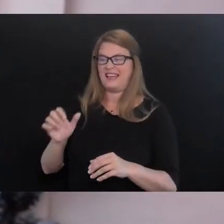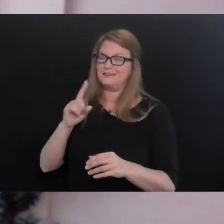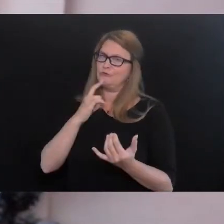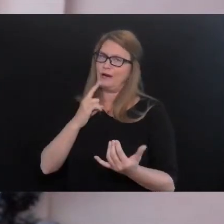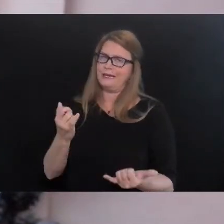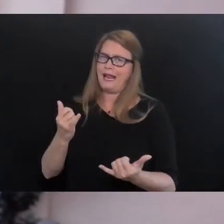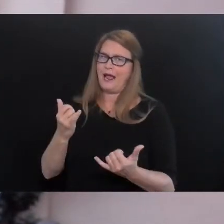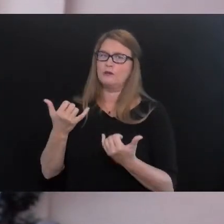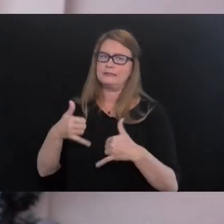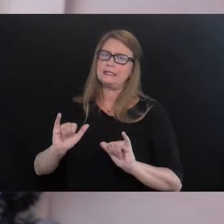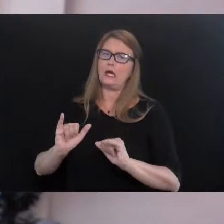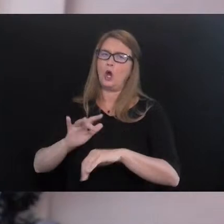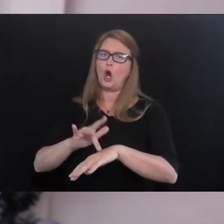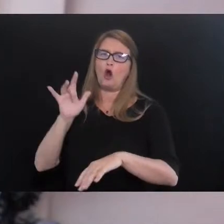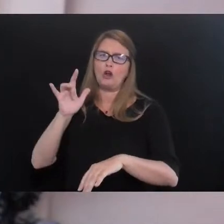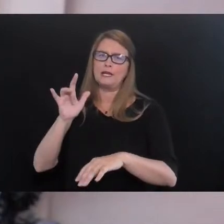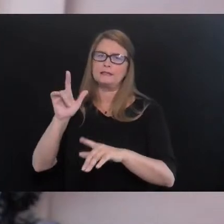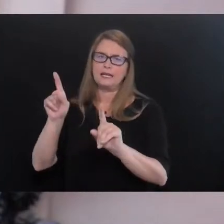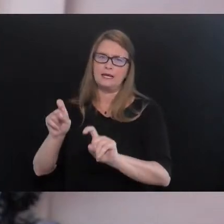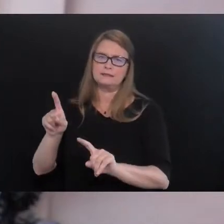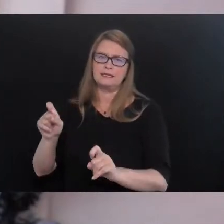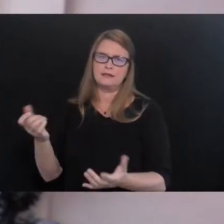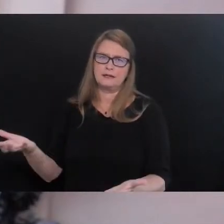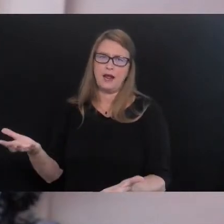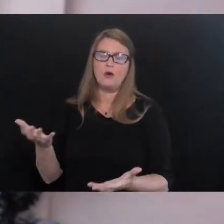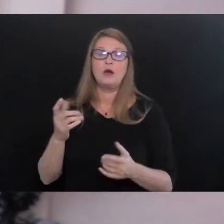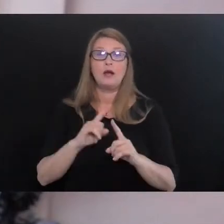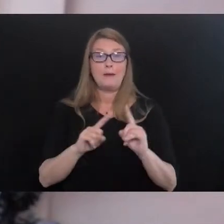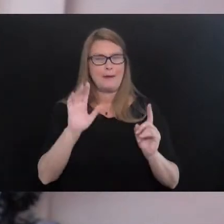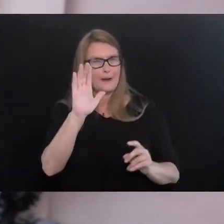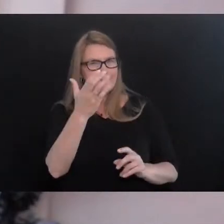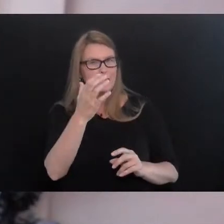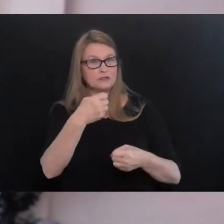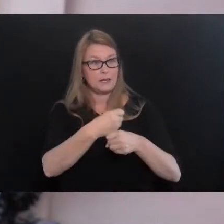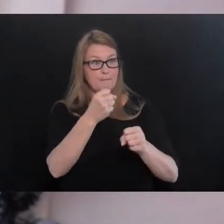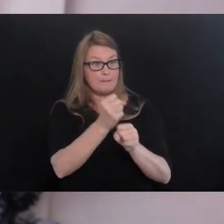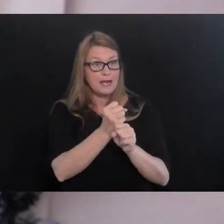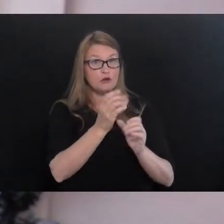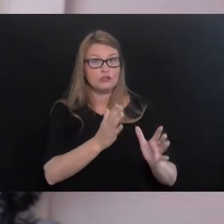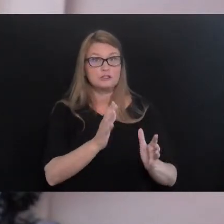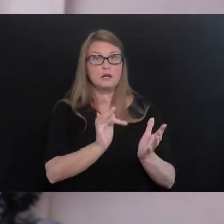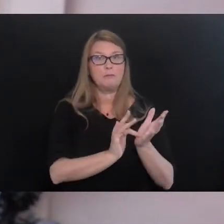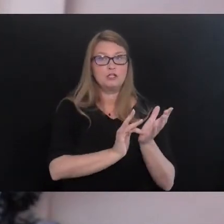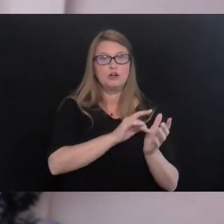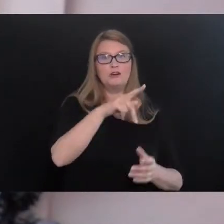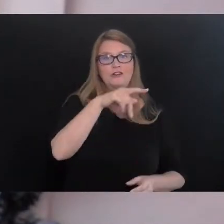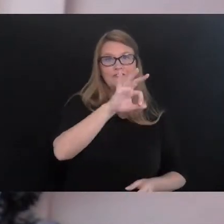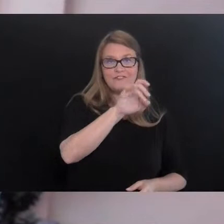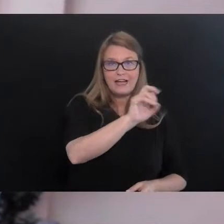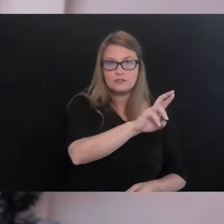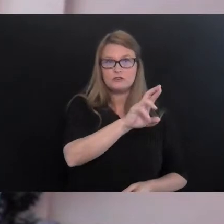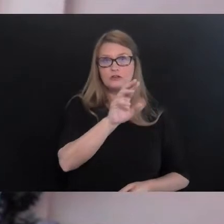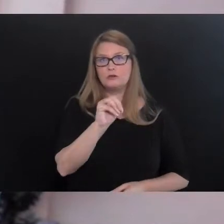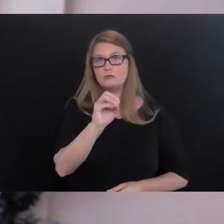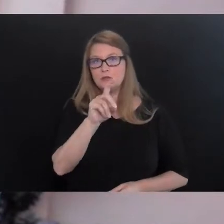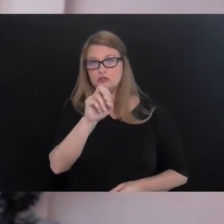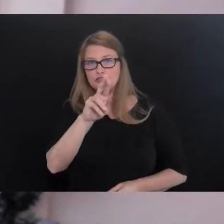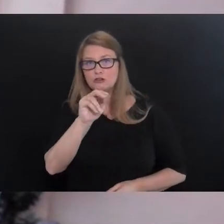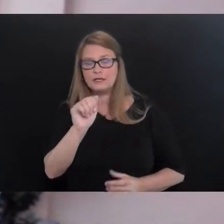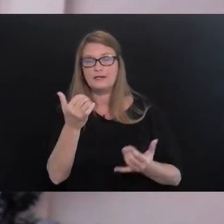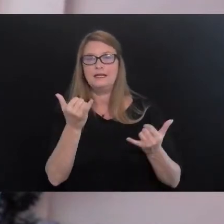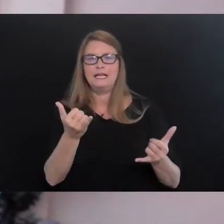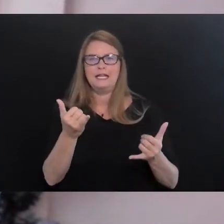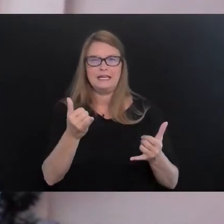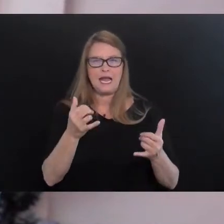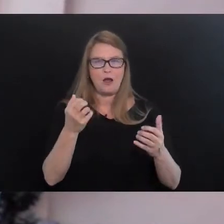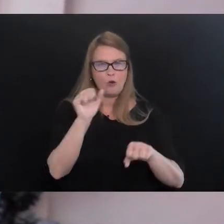And it also appears that the vaccine manufacturers, Moderna and Pfizer, are now